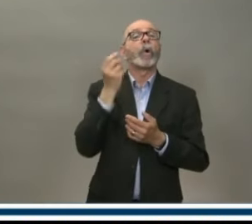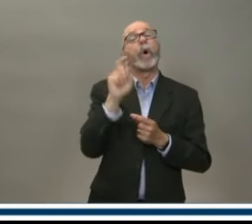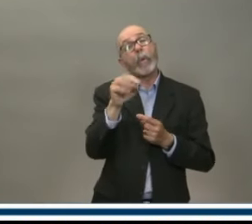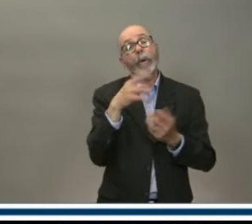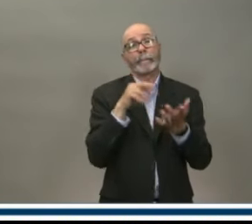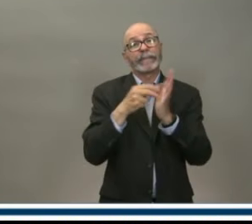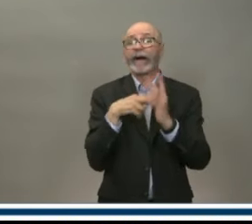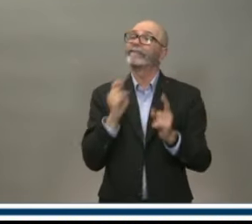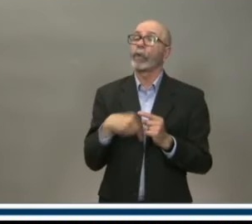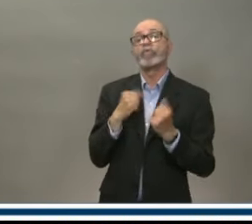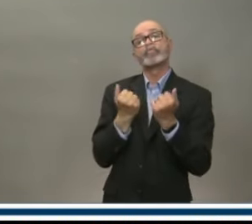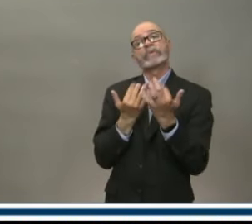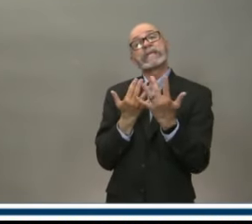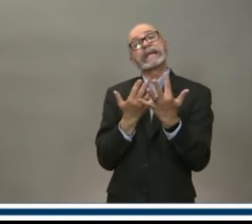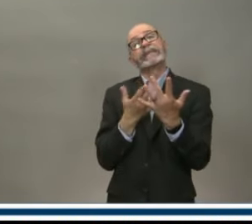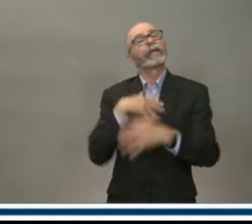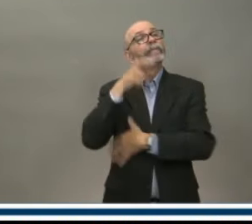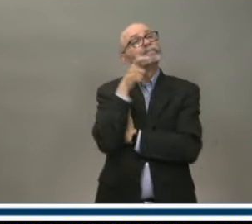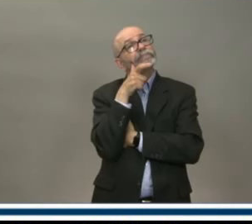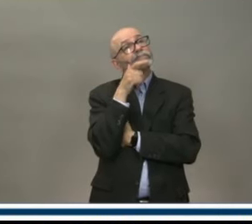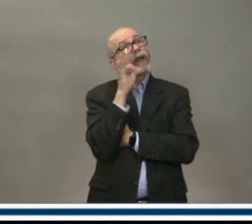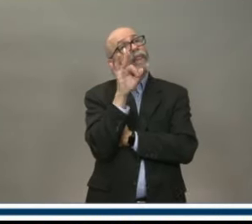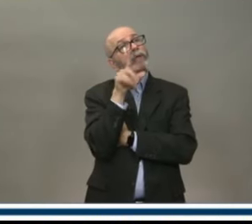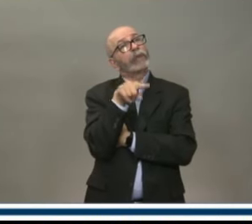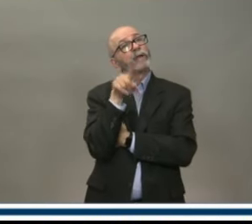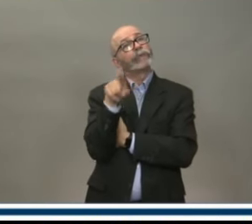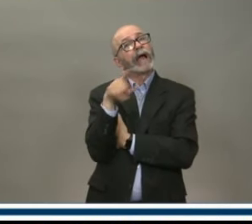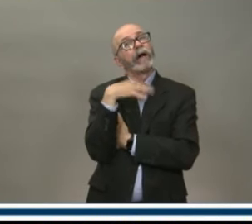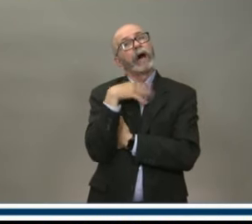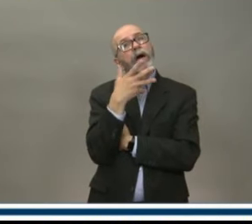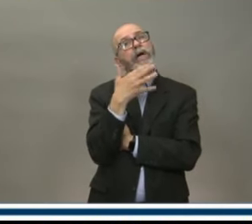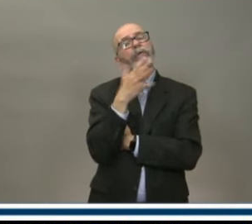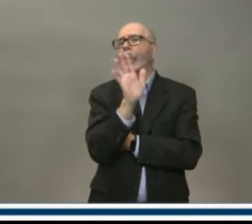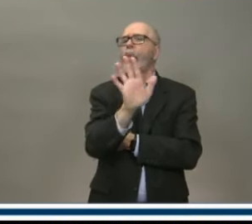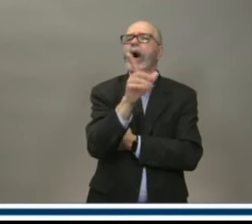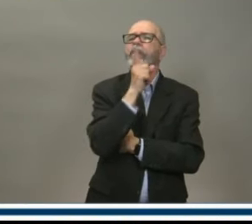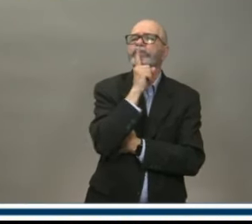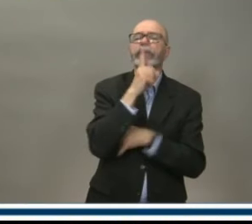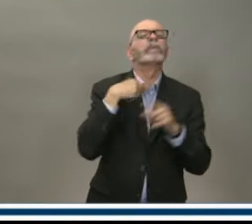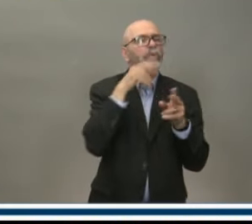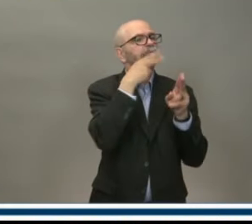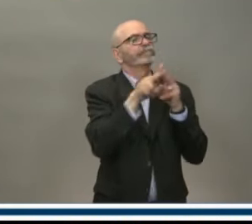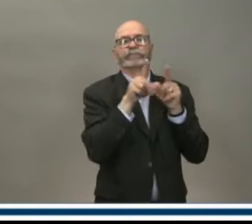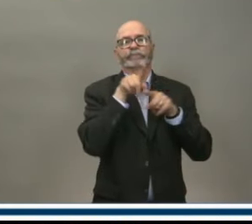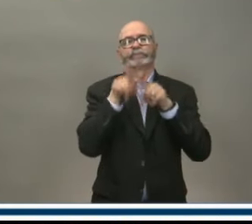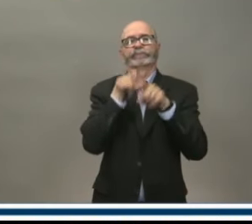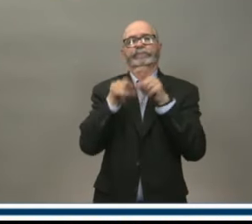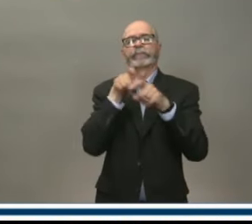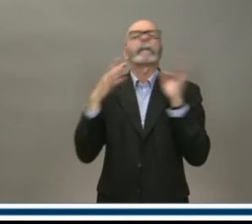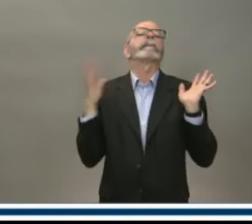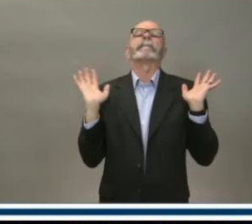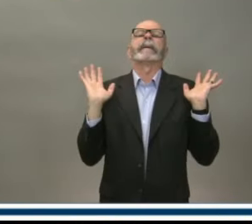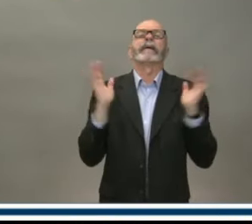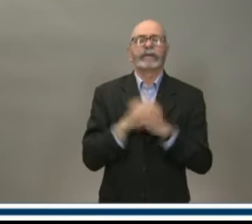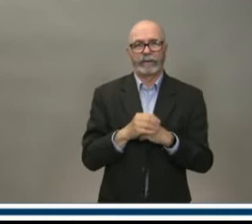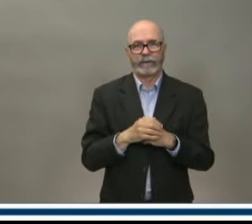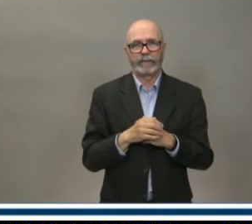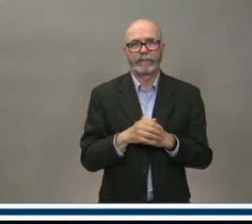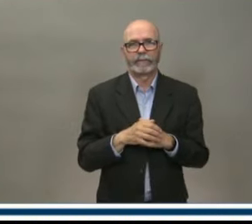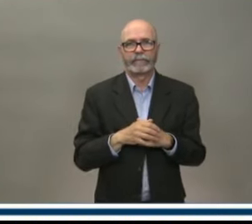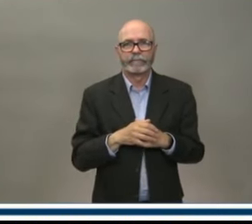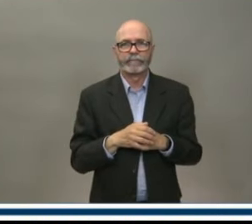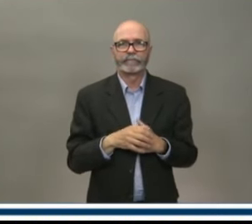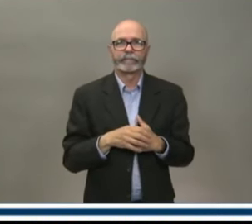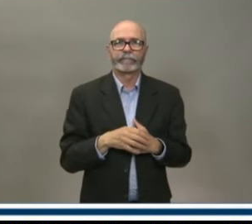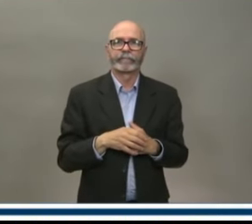short wait times to get directed in to be tested. As we continue to process this last